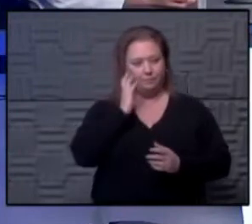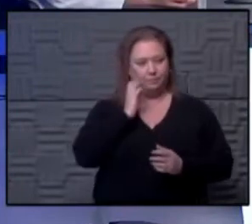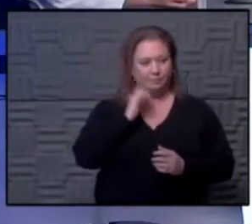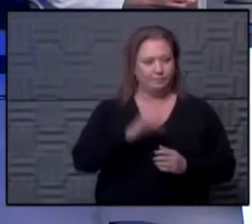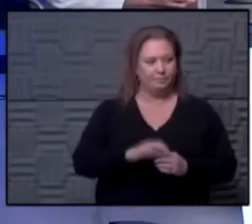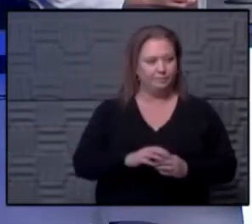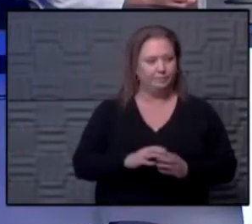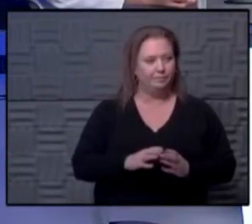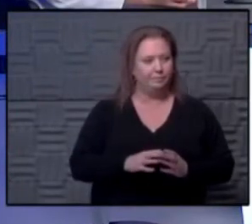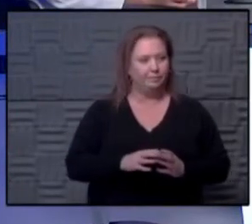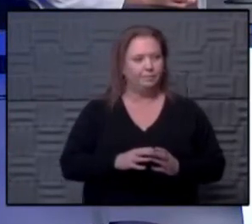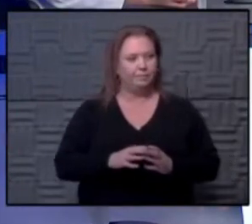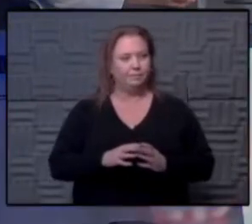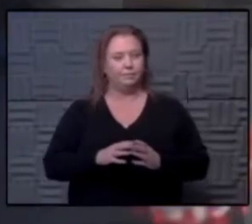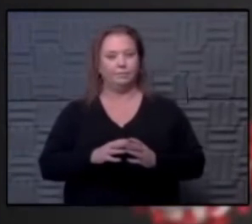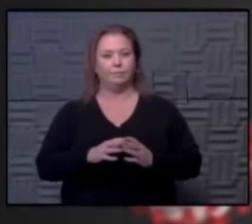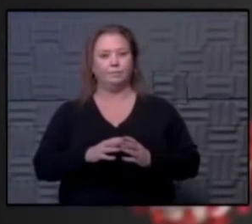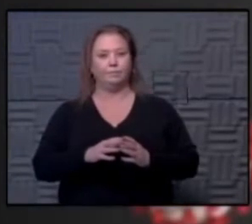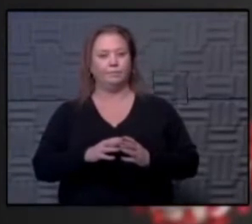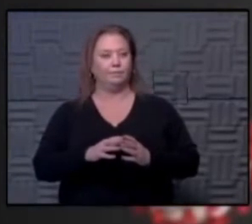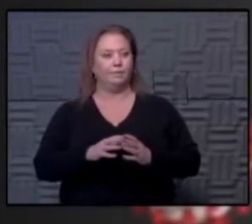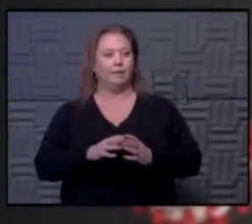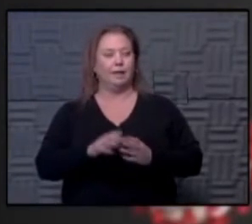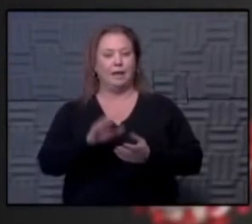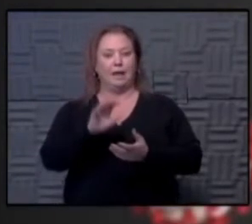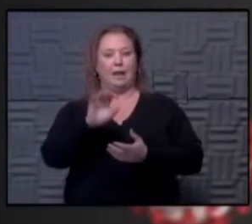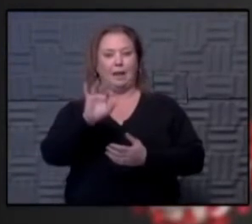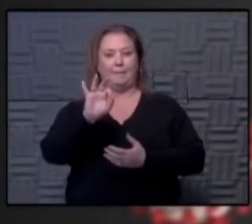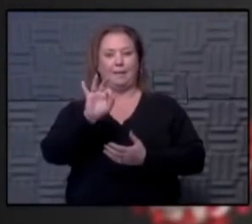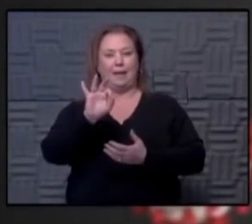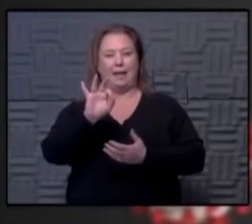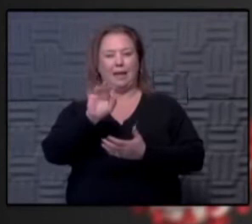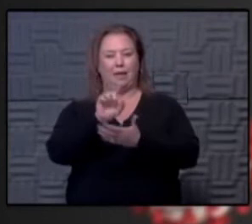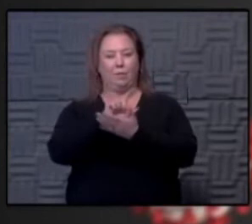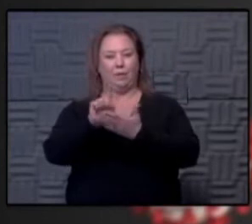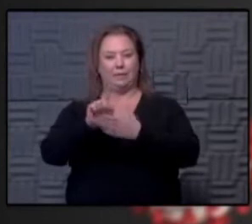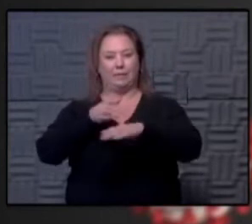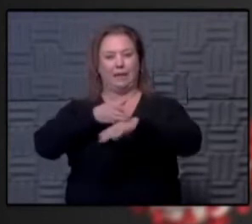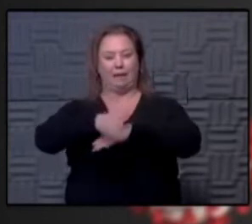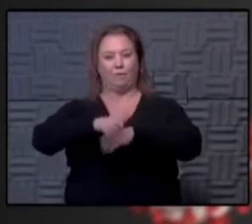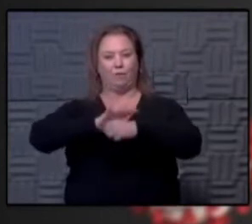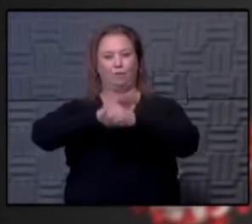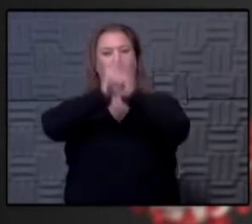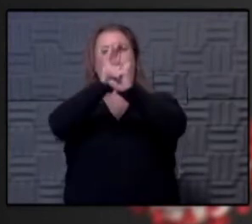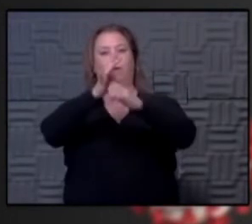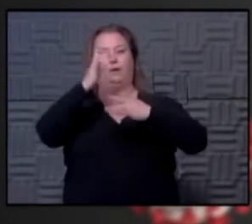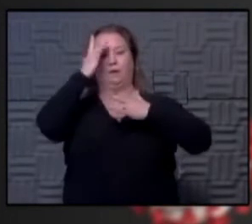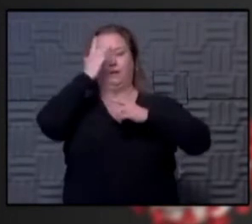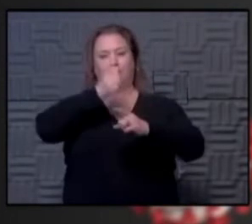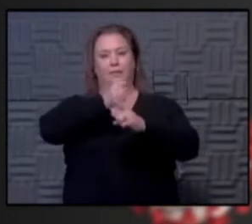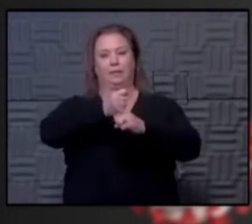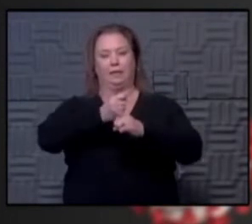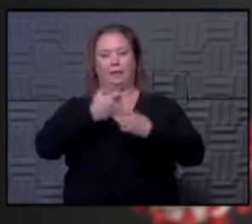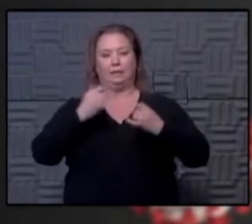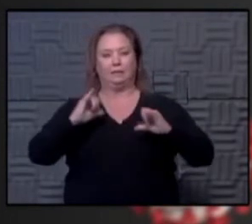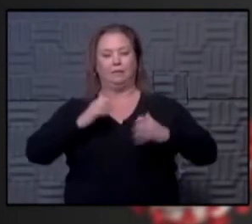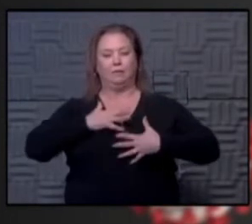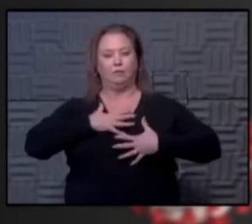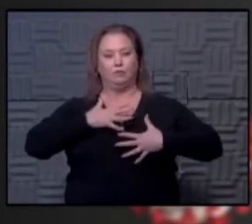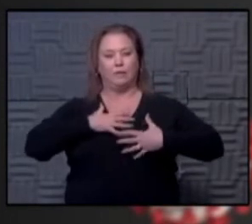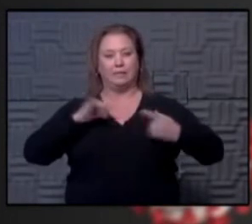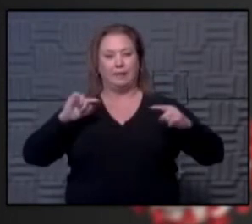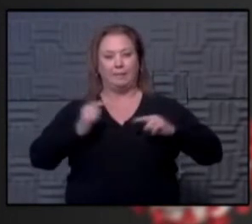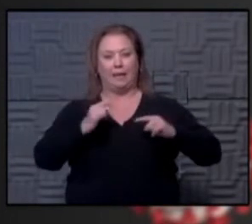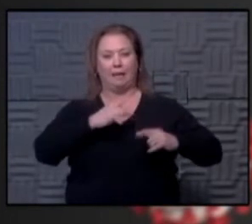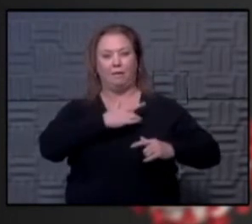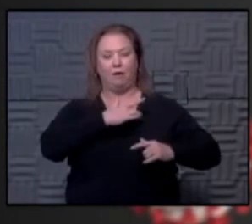question. I am 9 weeks post-COVID-19, and I continue to have shortness of breath, chest pain, and palpitations.